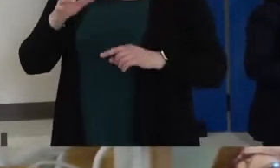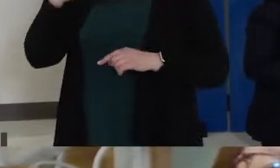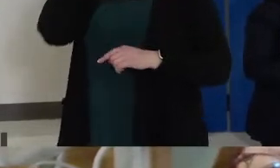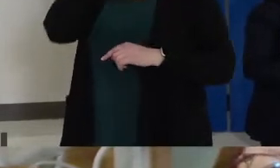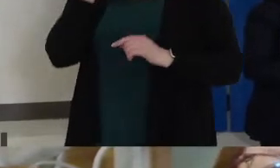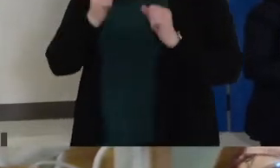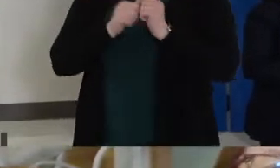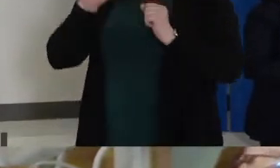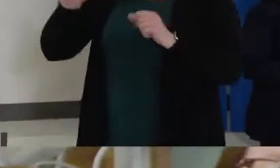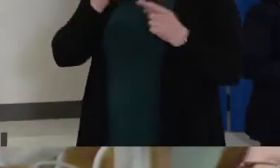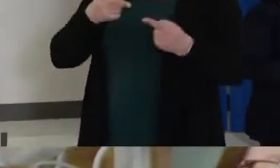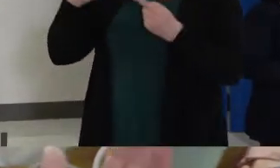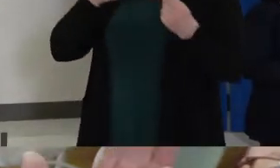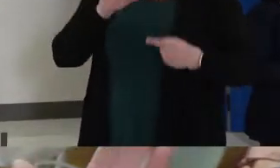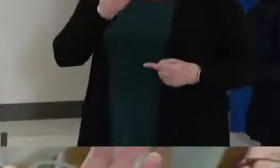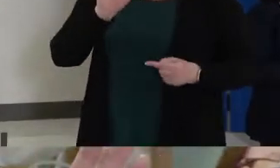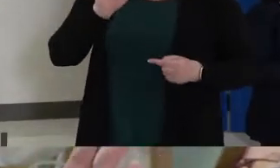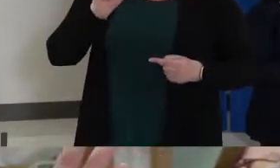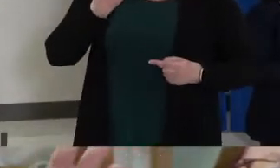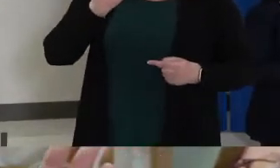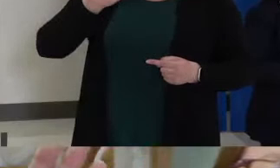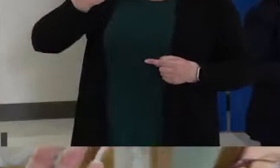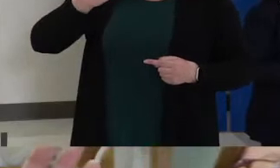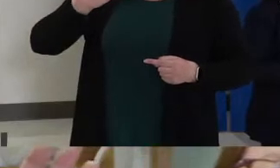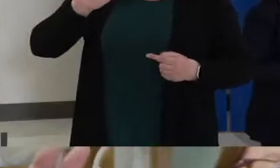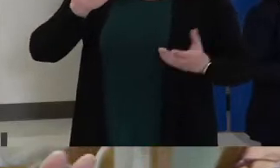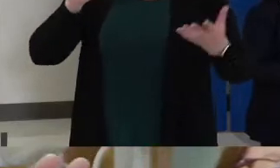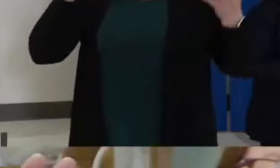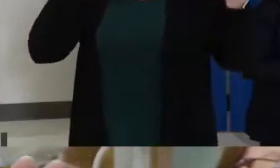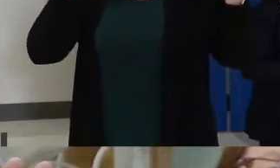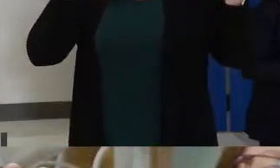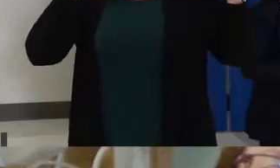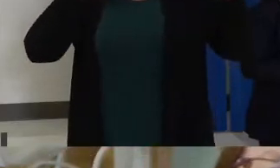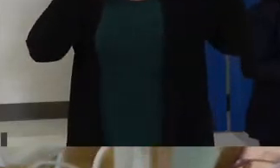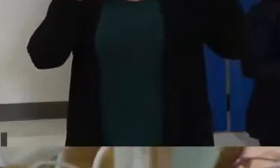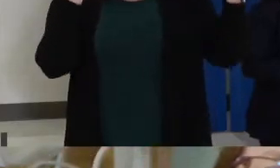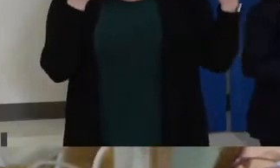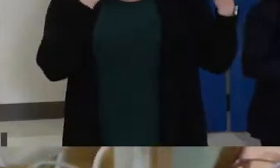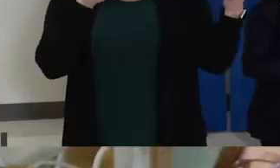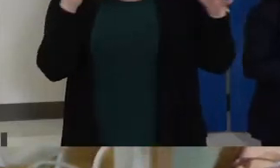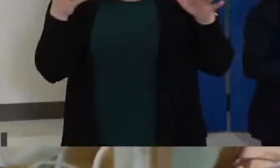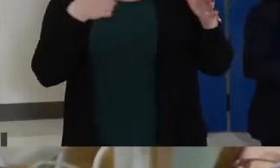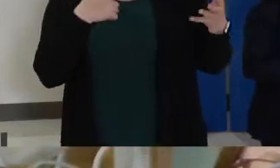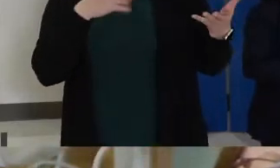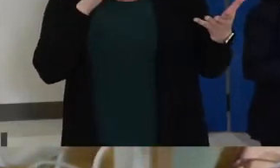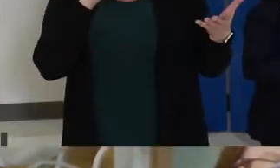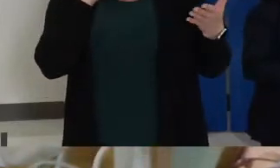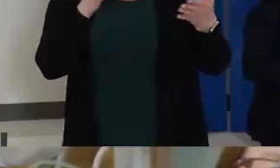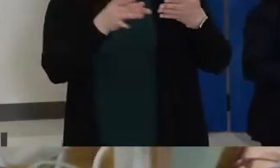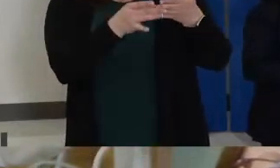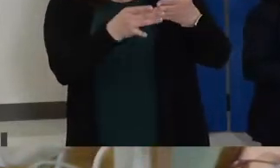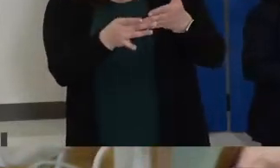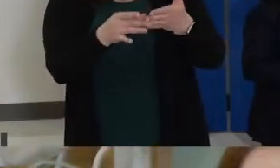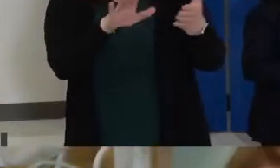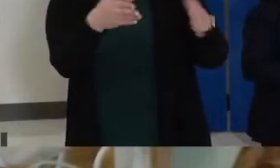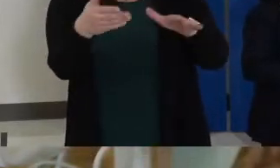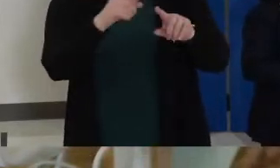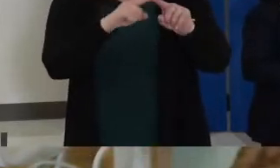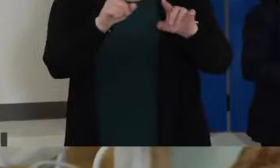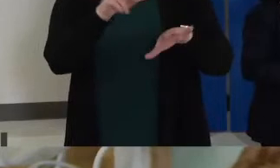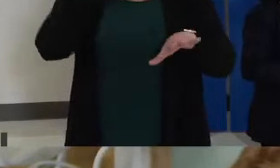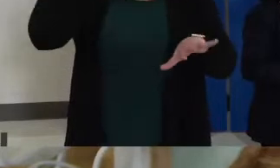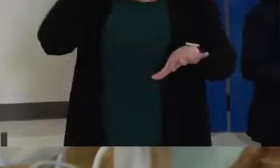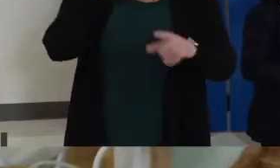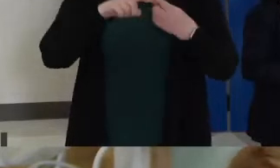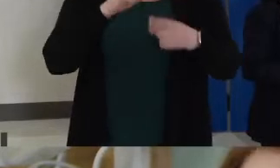fentanyl, and how he just said, I gave up. I didn't care. I wanted to die. I assumed I was going to die. And how he made his way out here, and